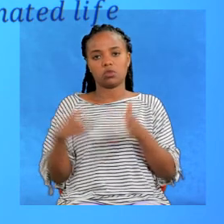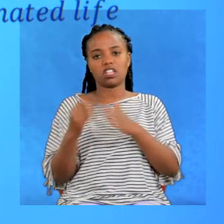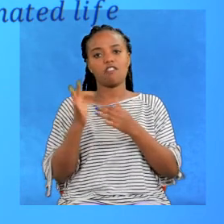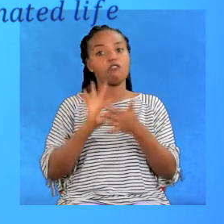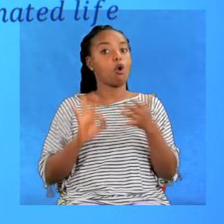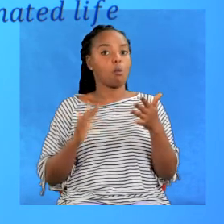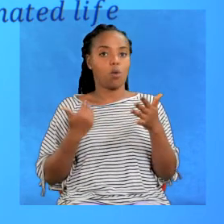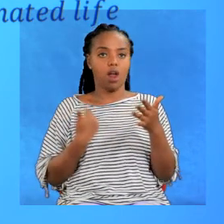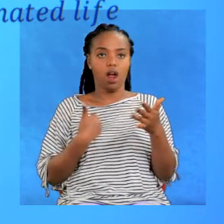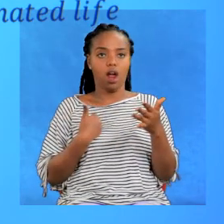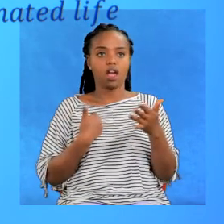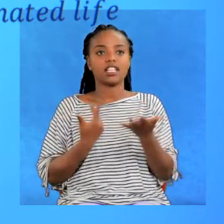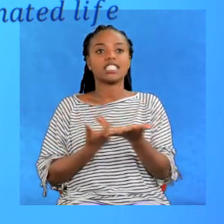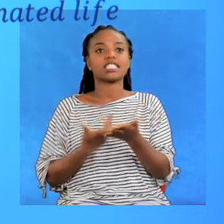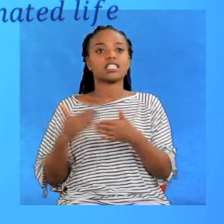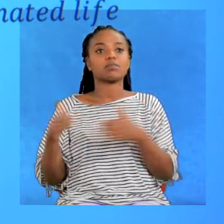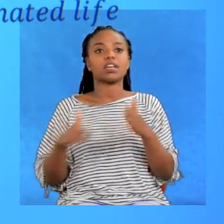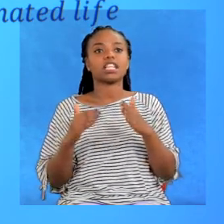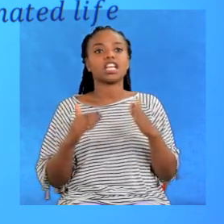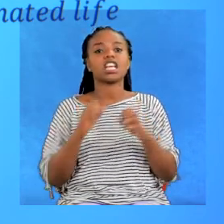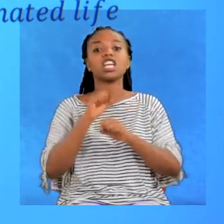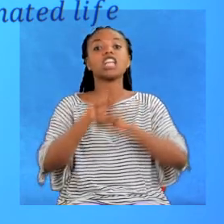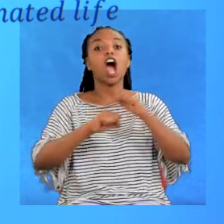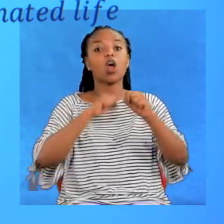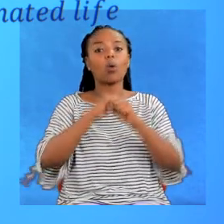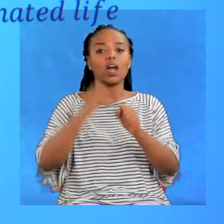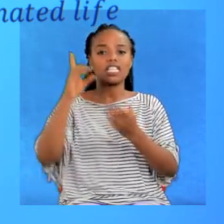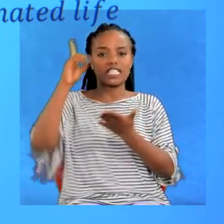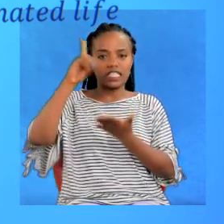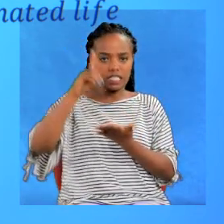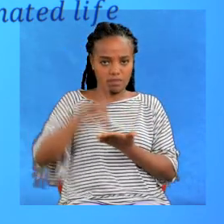this method, the annual depreciation